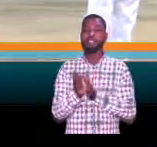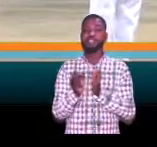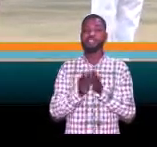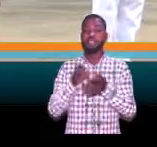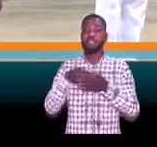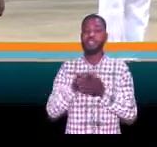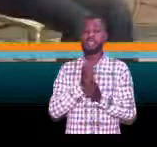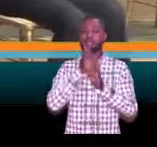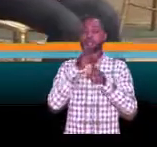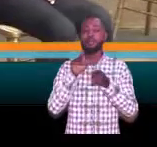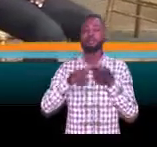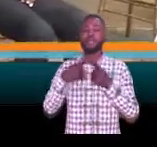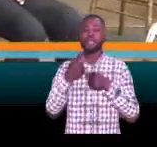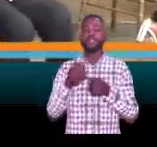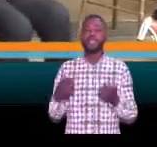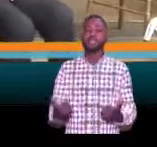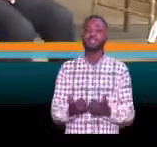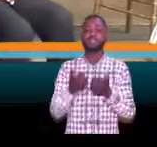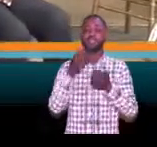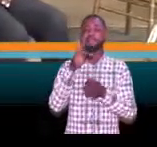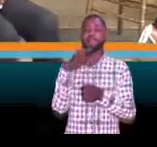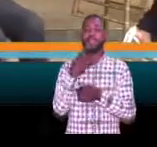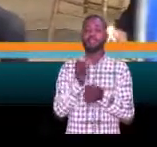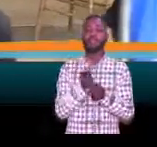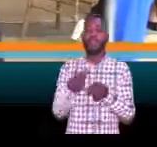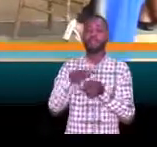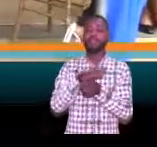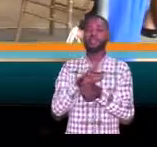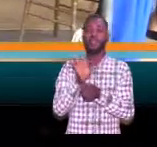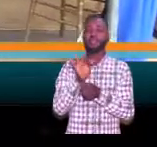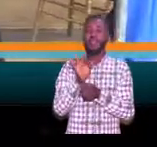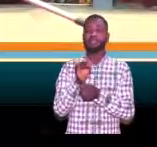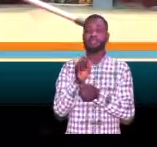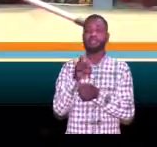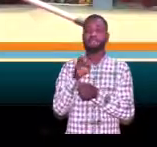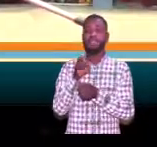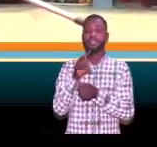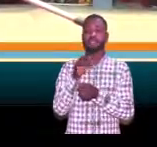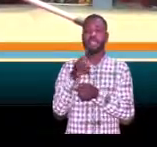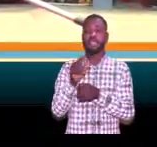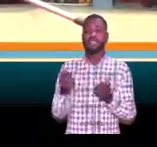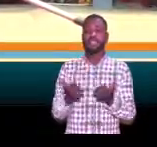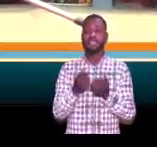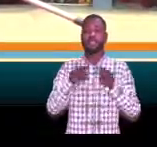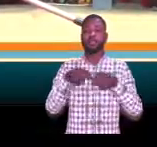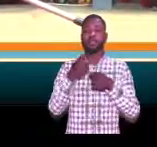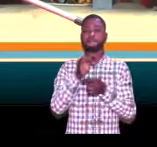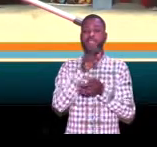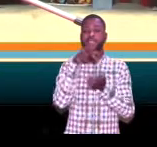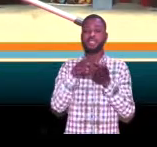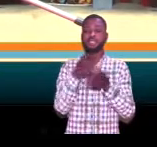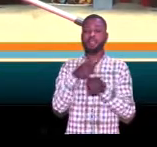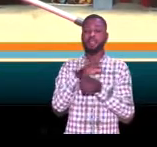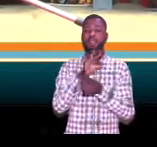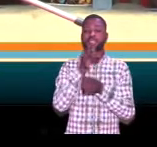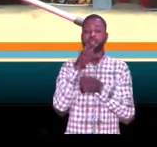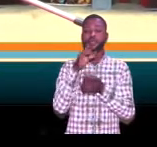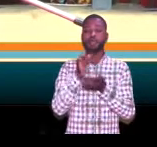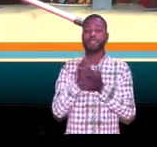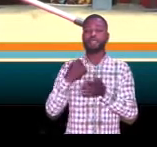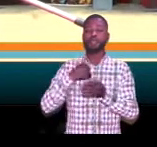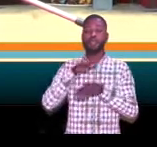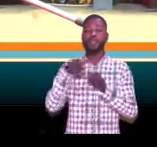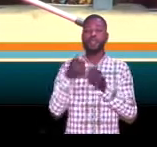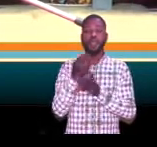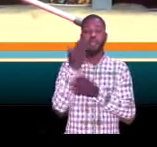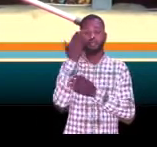state in response to the challenges thrown by the COVID-19 pandemic. The challenges posed by this pandemic is one that